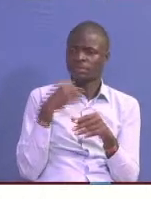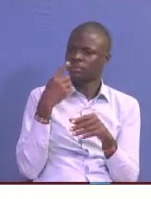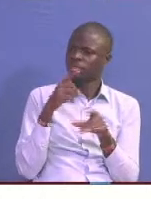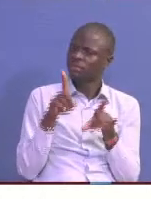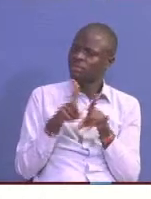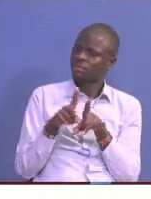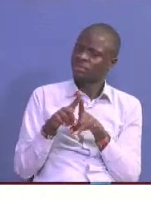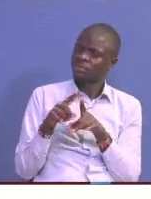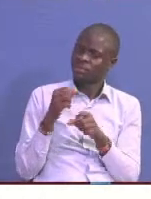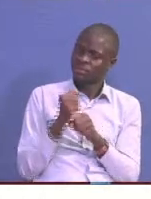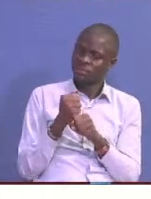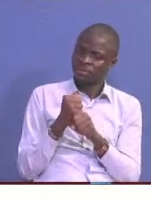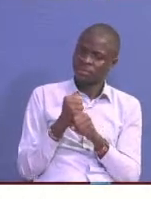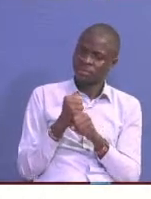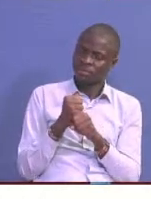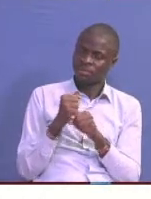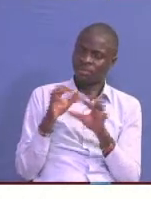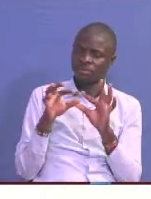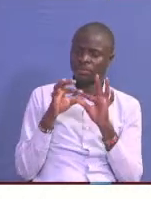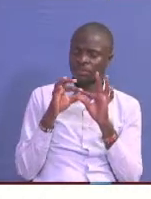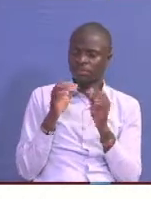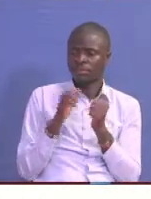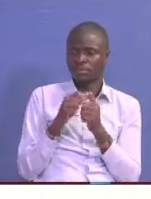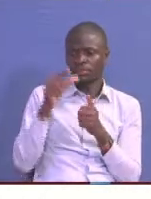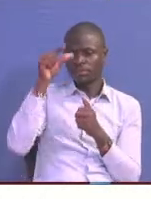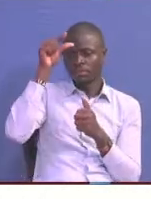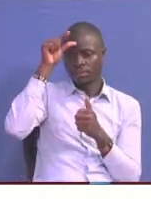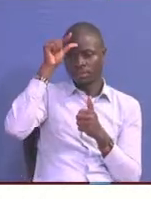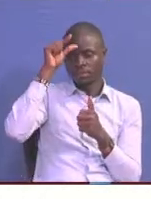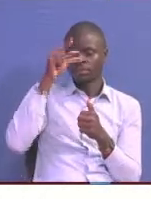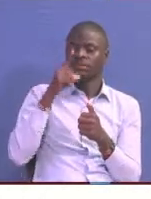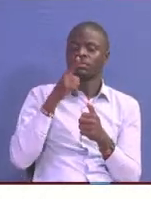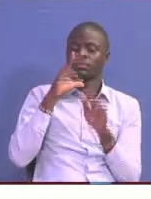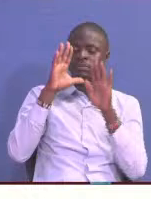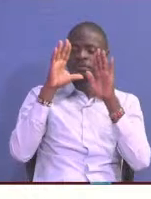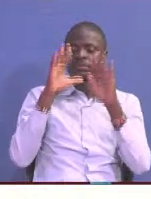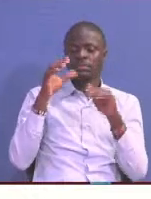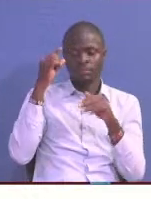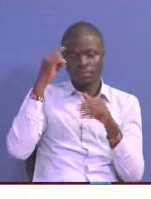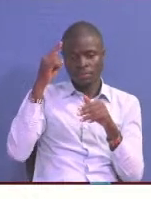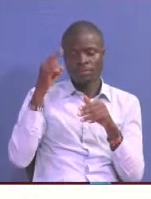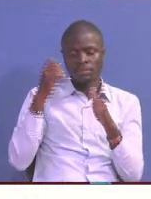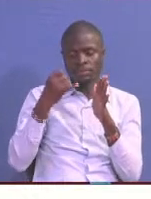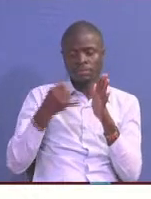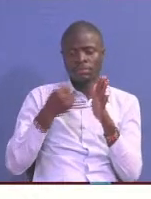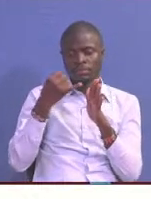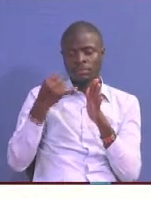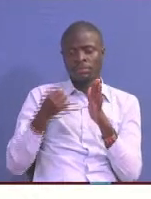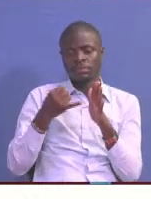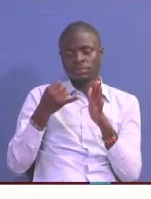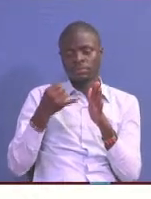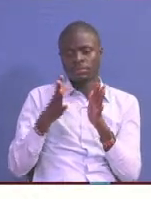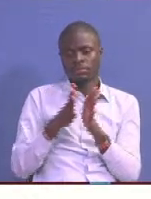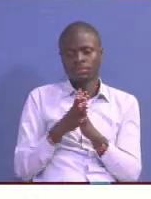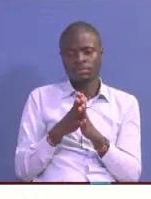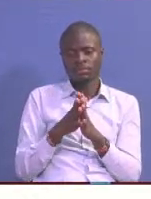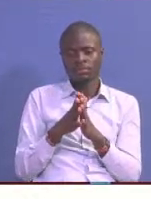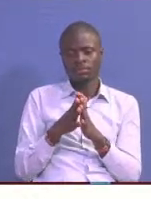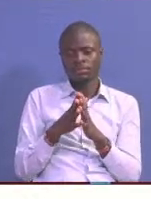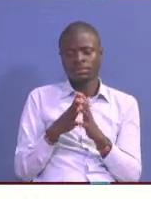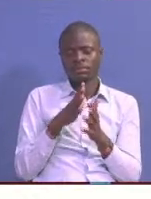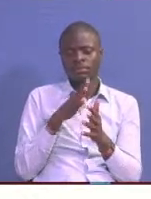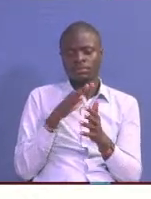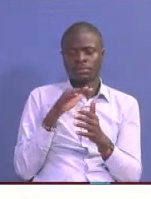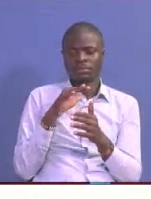also work or collaborate with government, the need for a robust industrialization strategy. And I was